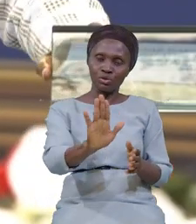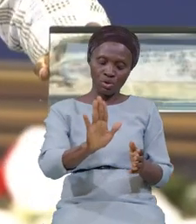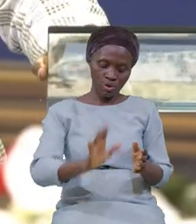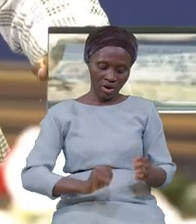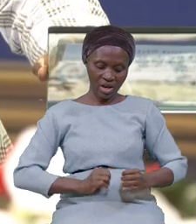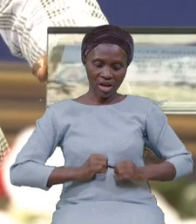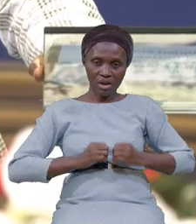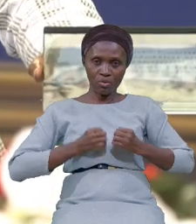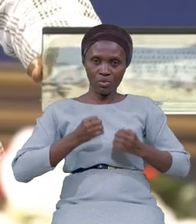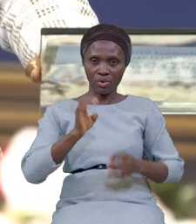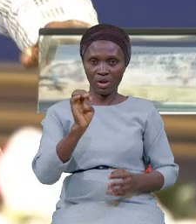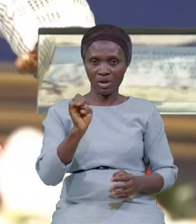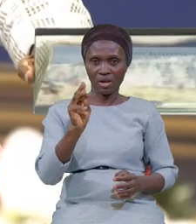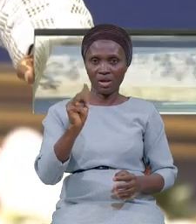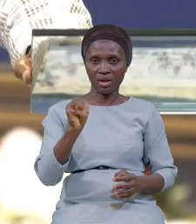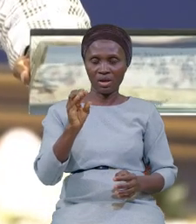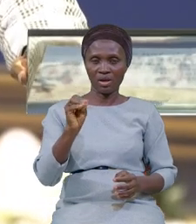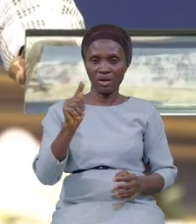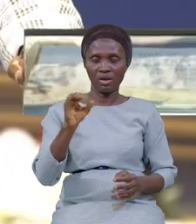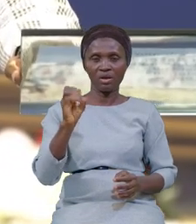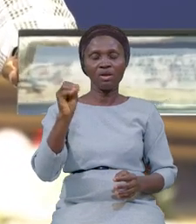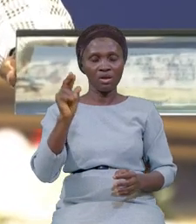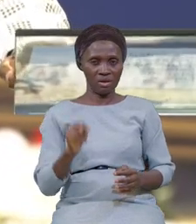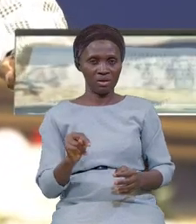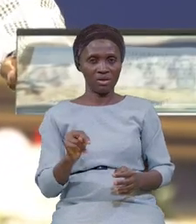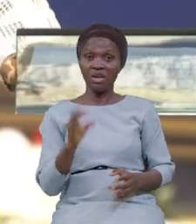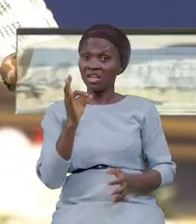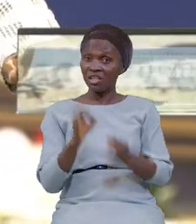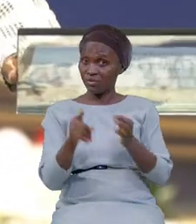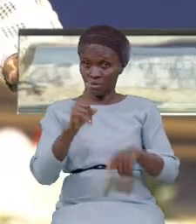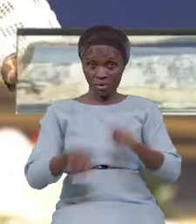do it yourself, the Lord will help you.